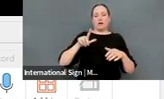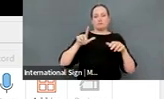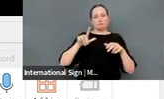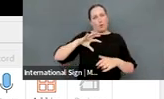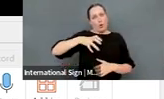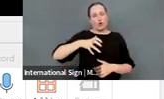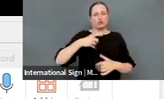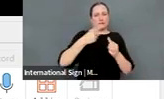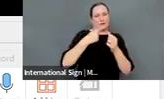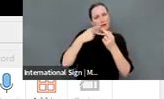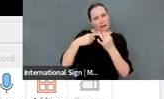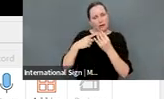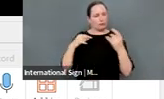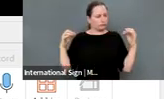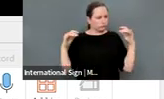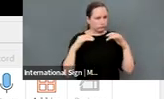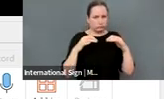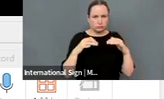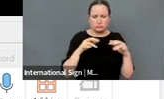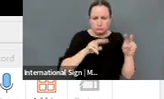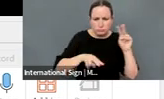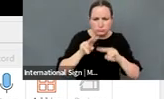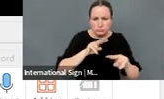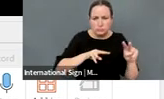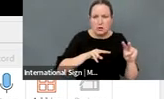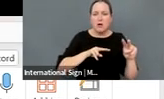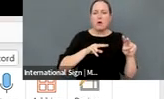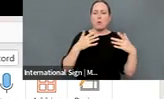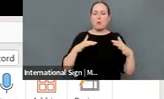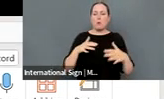2006. It showed a higher prevalence.